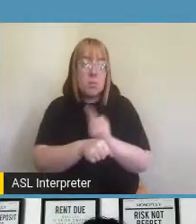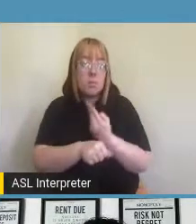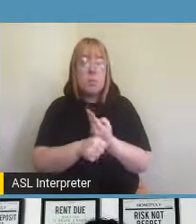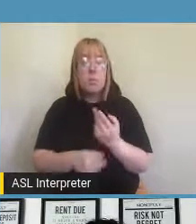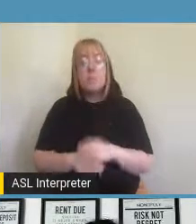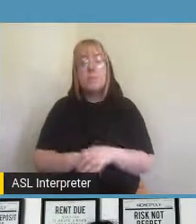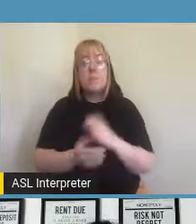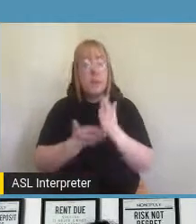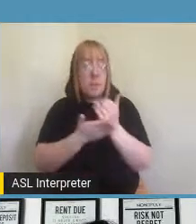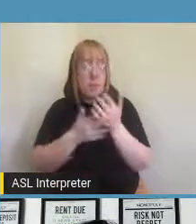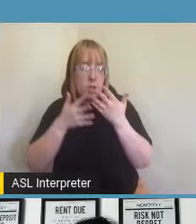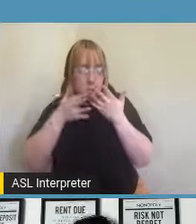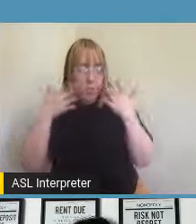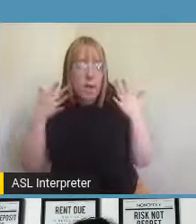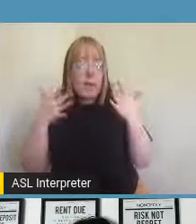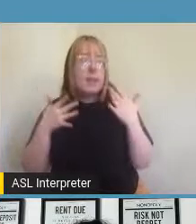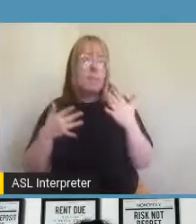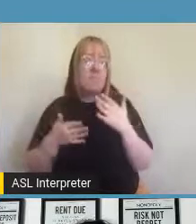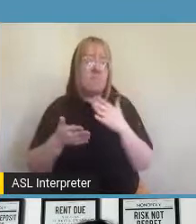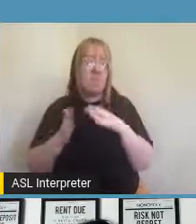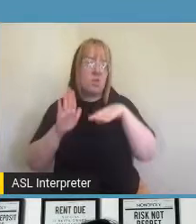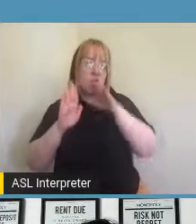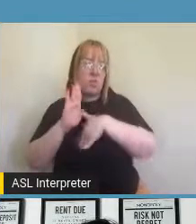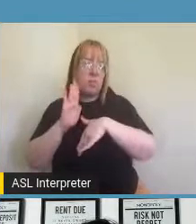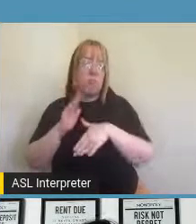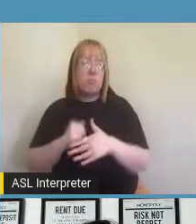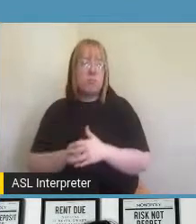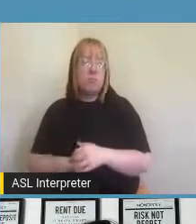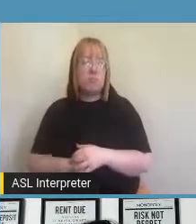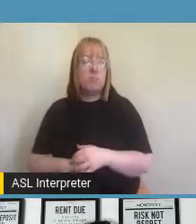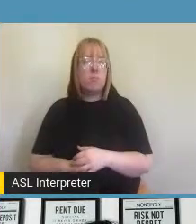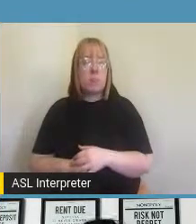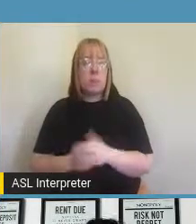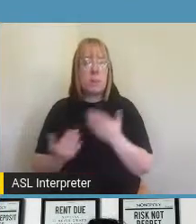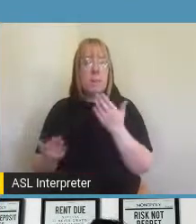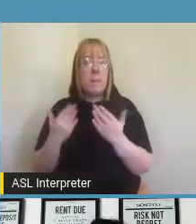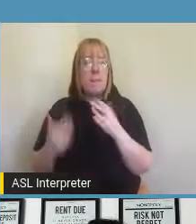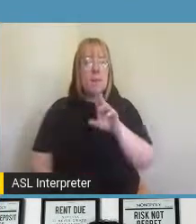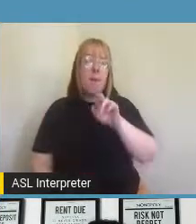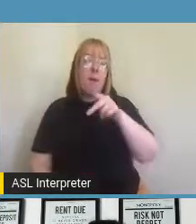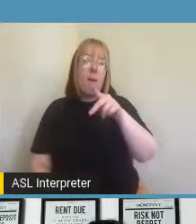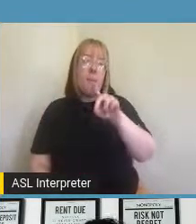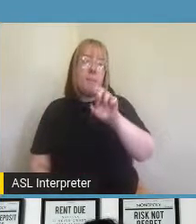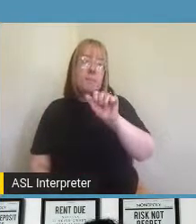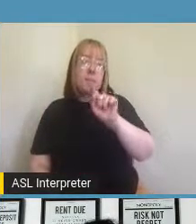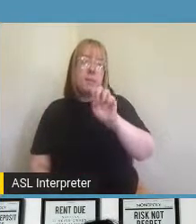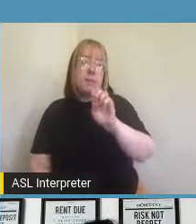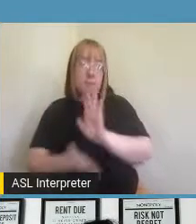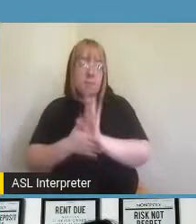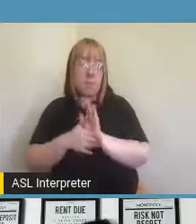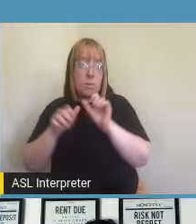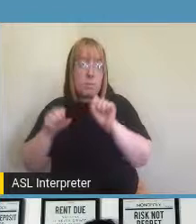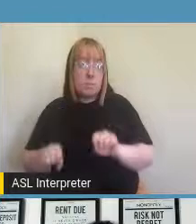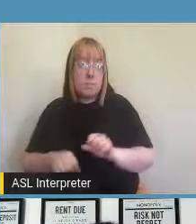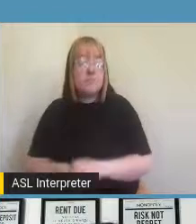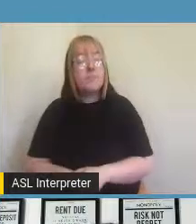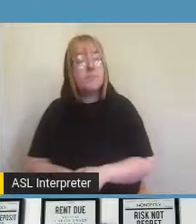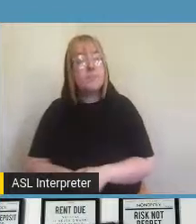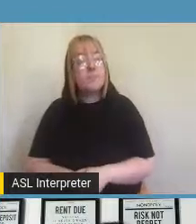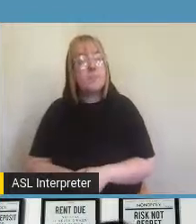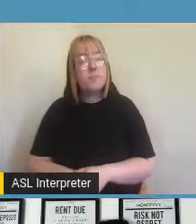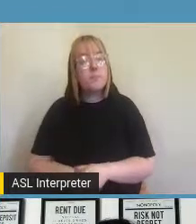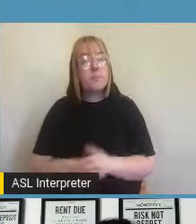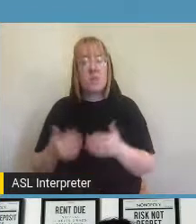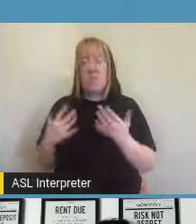more often. You want to be able to update these videos, which is something that can happen much more readily when you're using something like